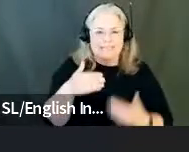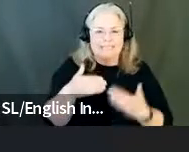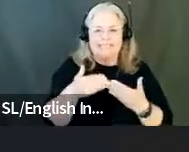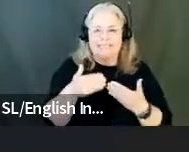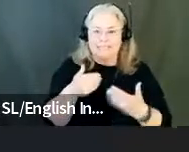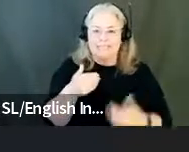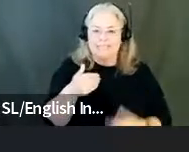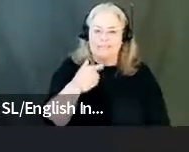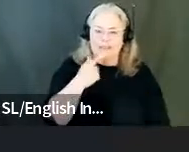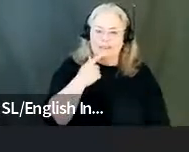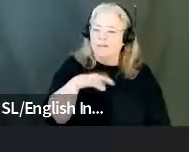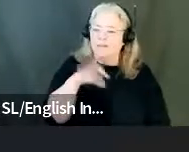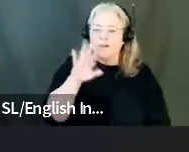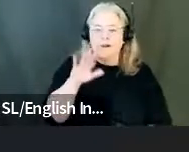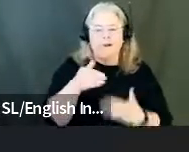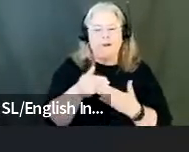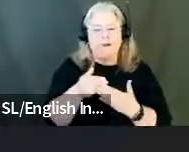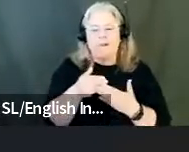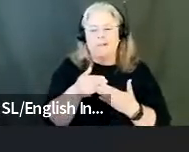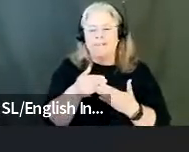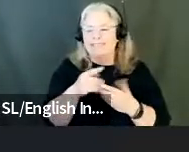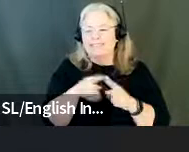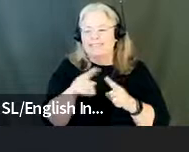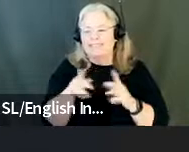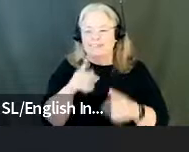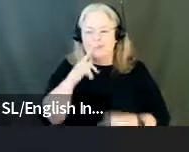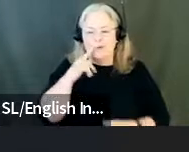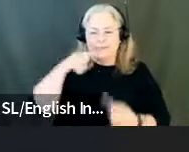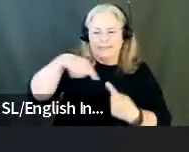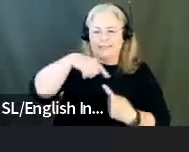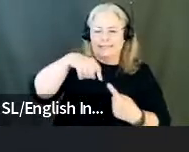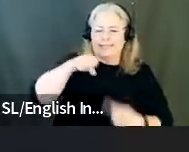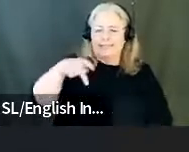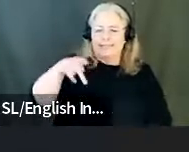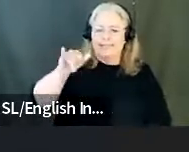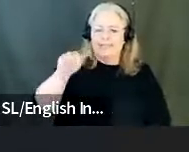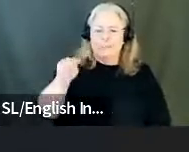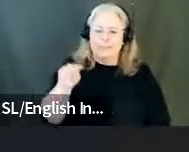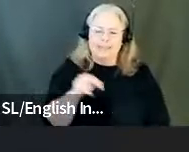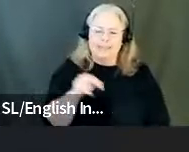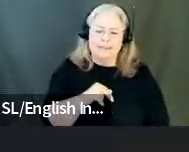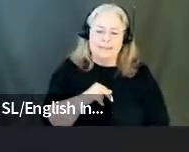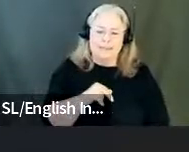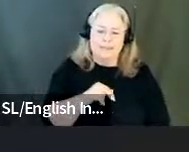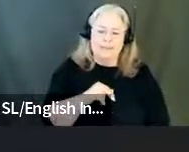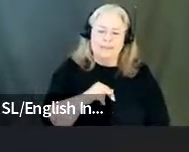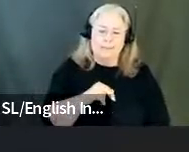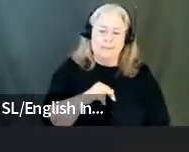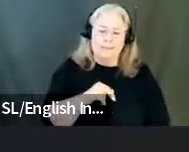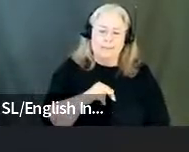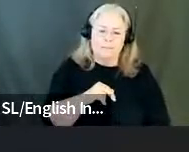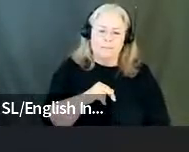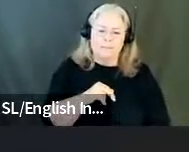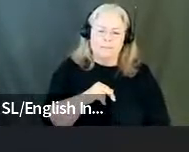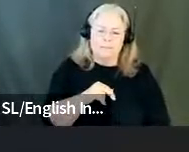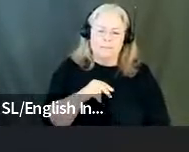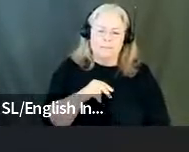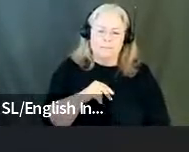So finding all sorts of things for spinning. This one I found,